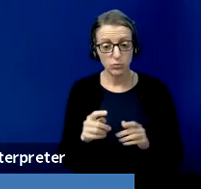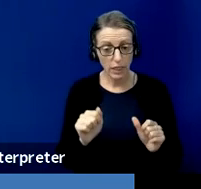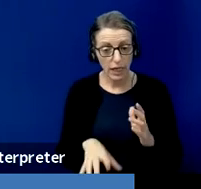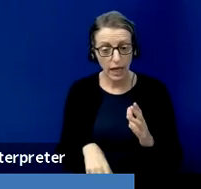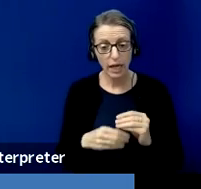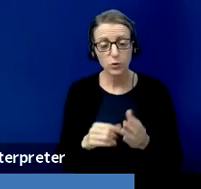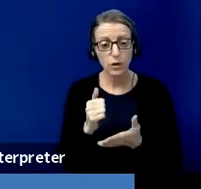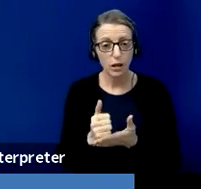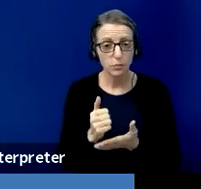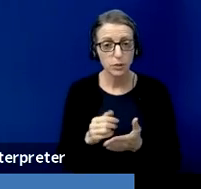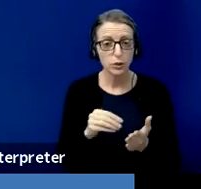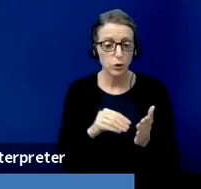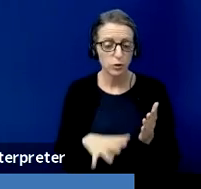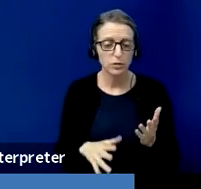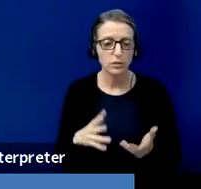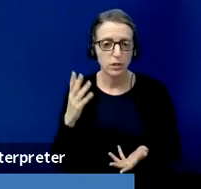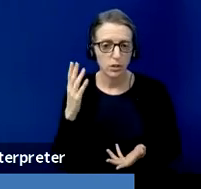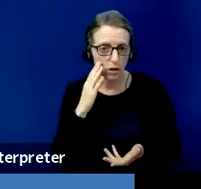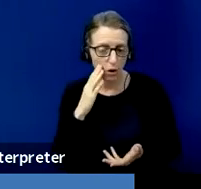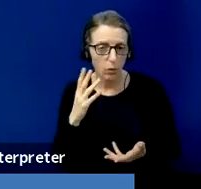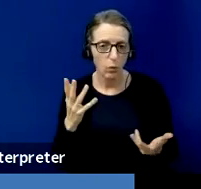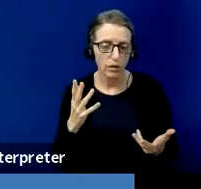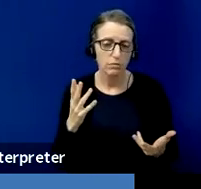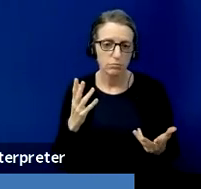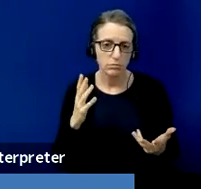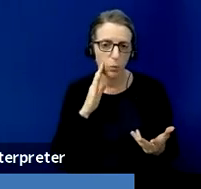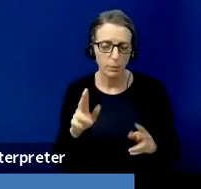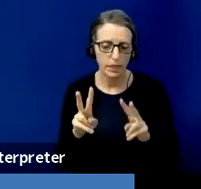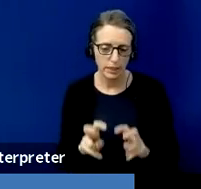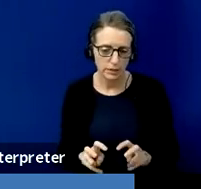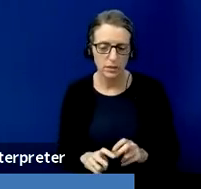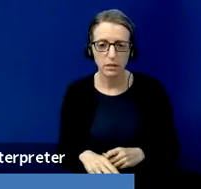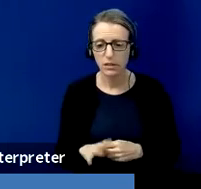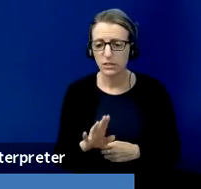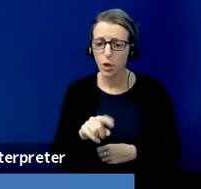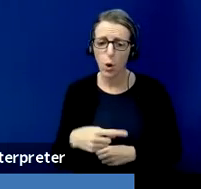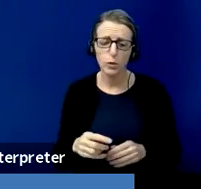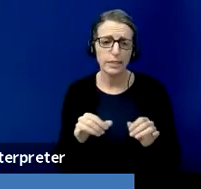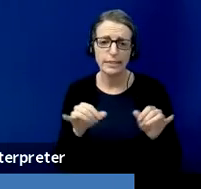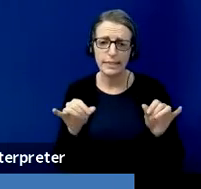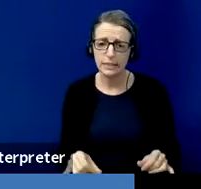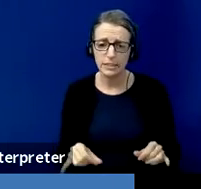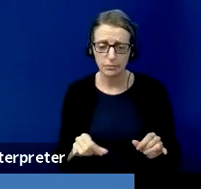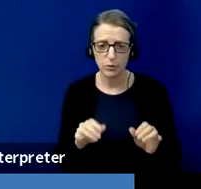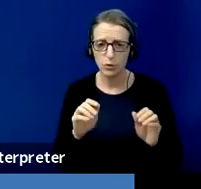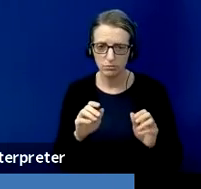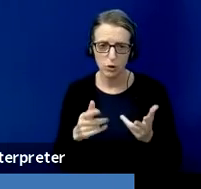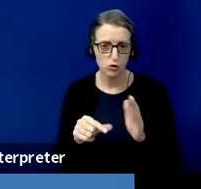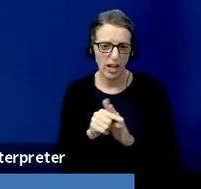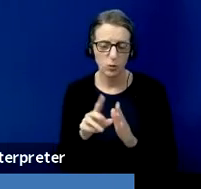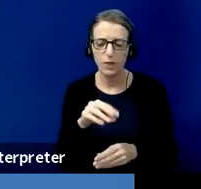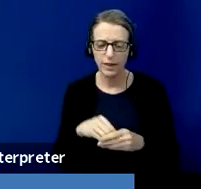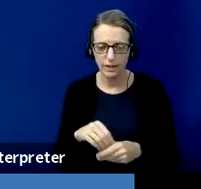help students know what they're being assessed on. It is the only system of grading within Seesaw. That's all they